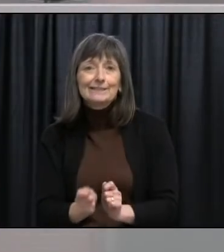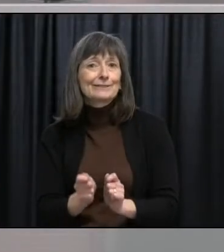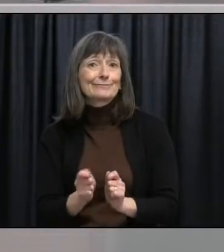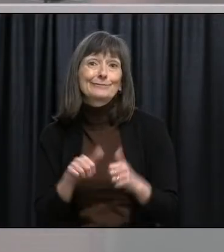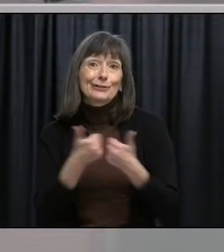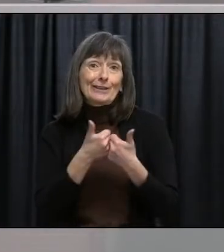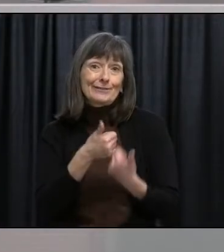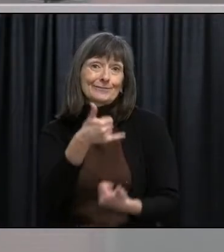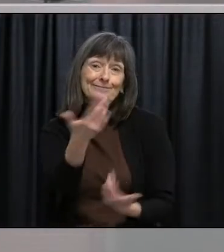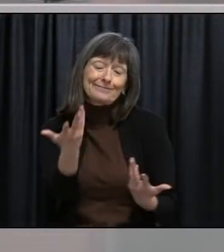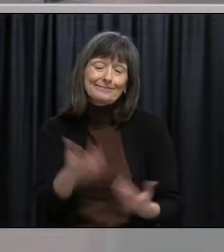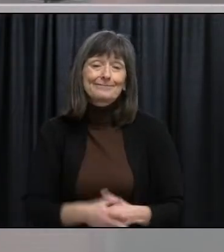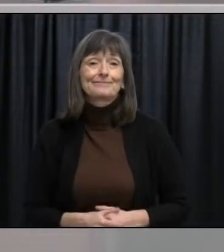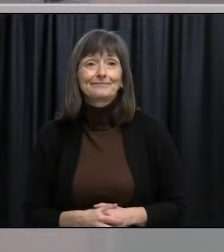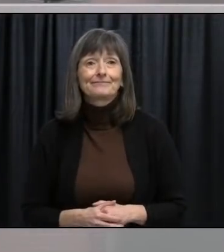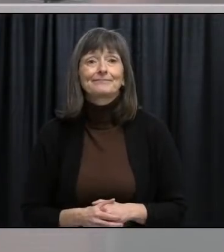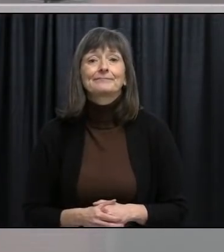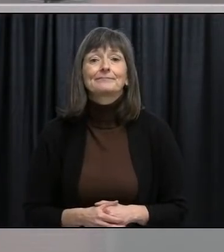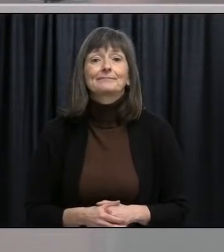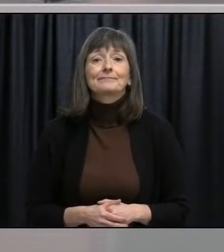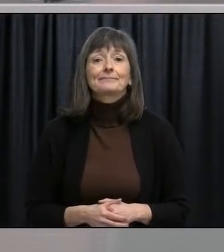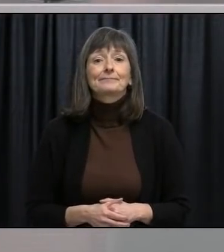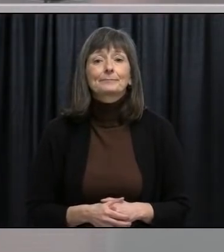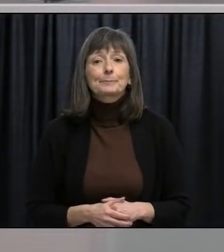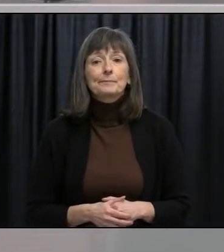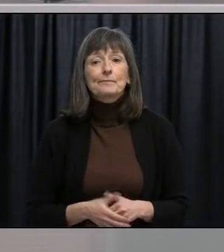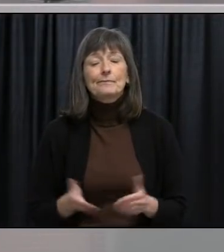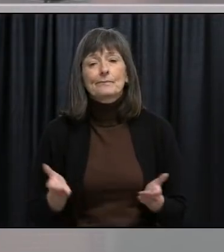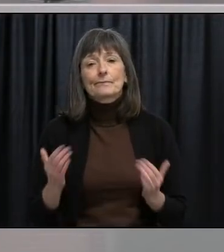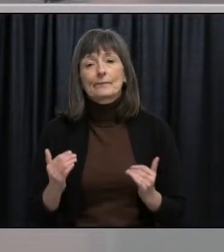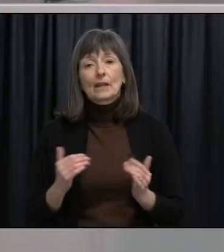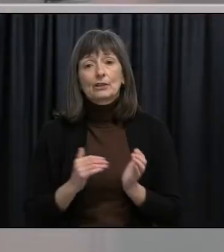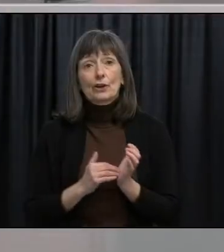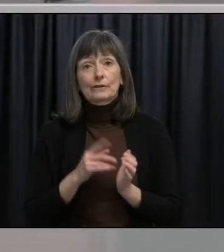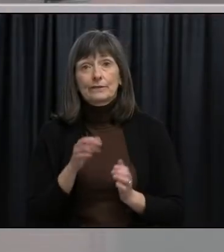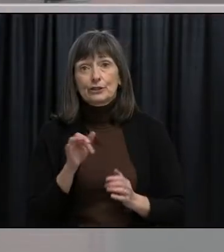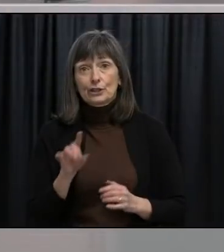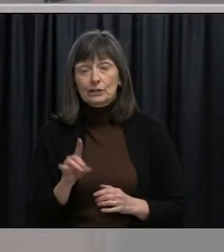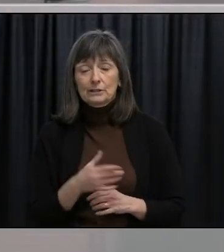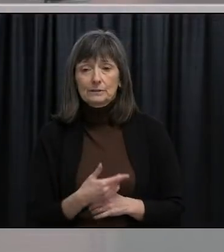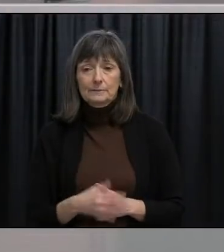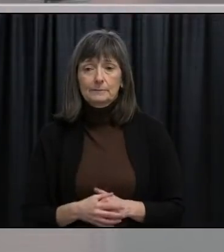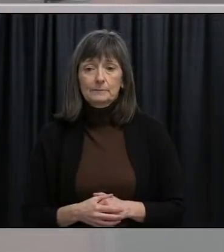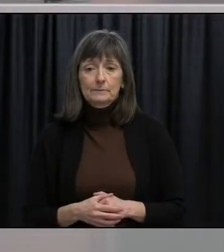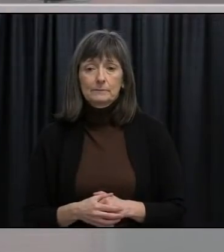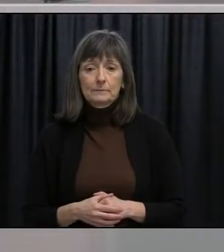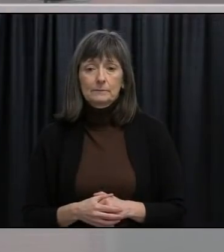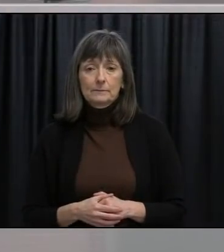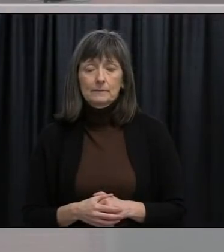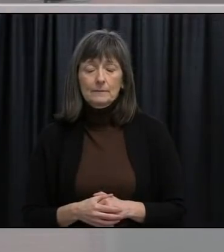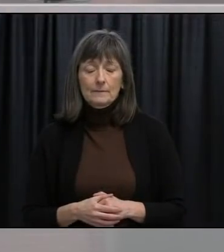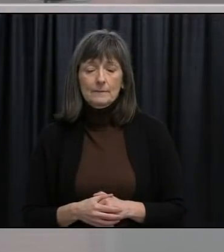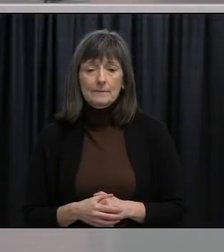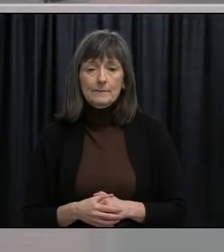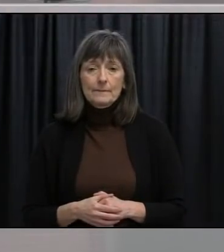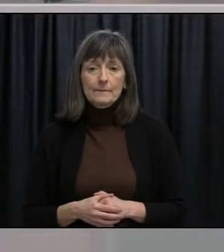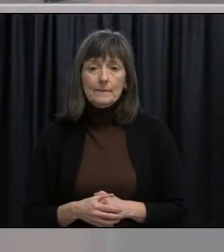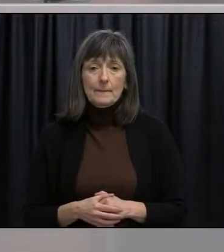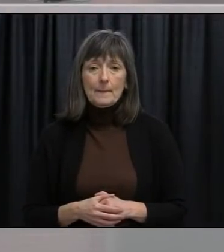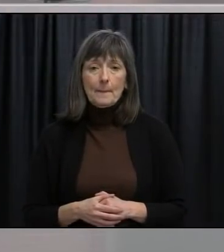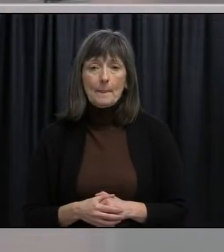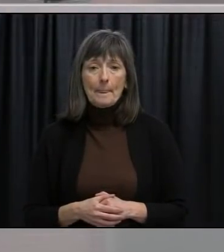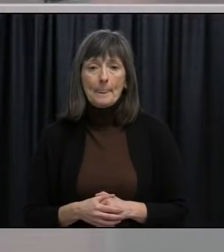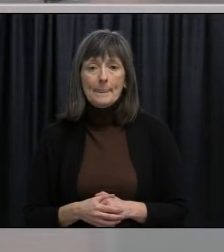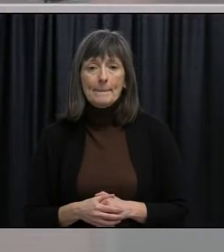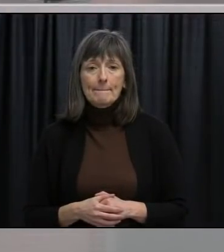Thank you. And this next question, I guess, would be for Dr. Fitzgerald. Can you address the restrictions that are in place for families with loved